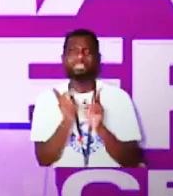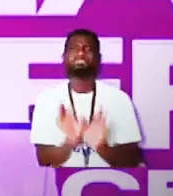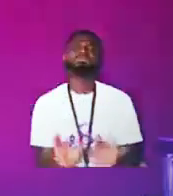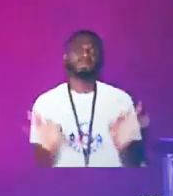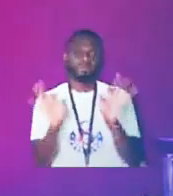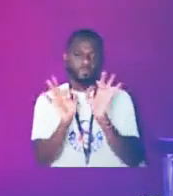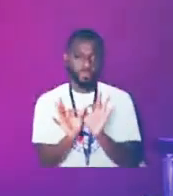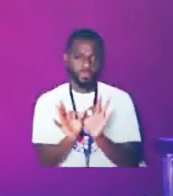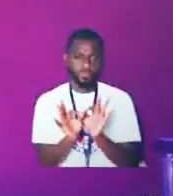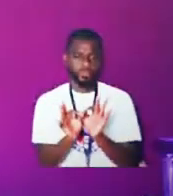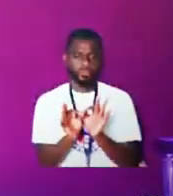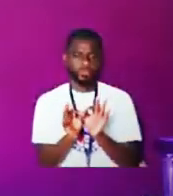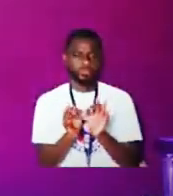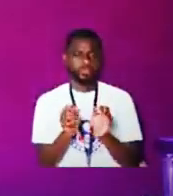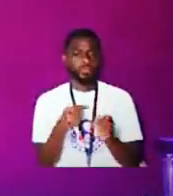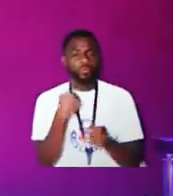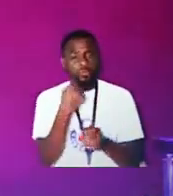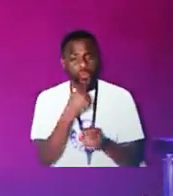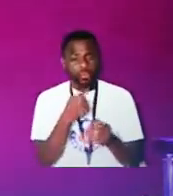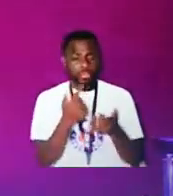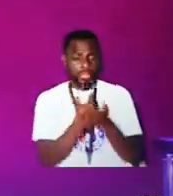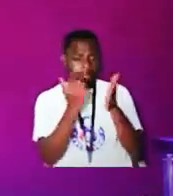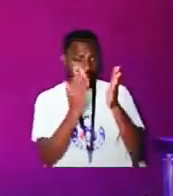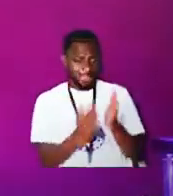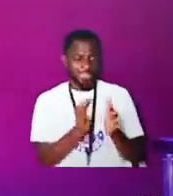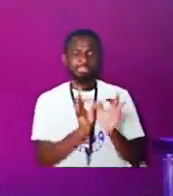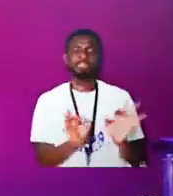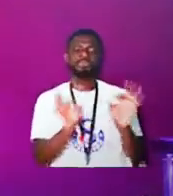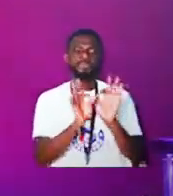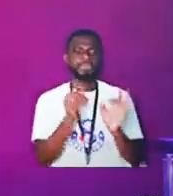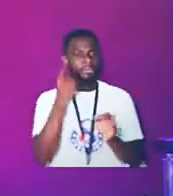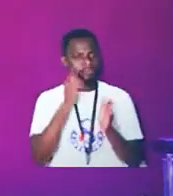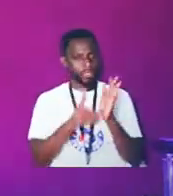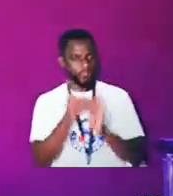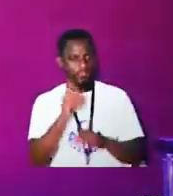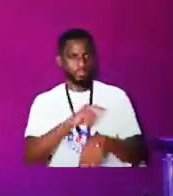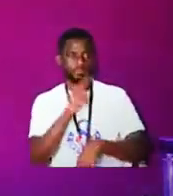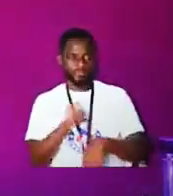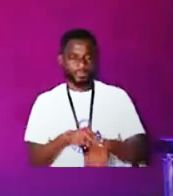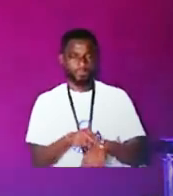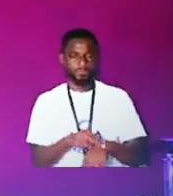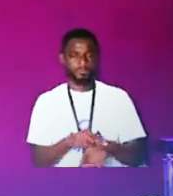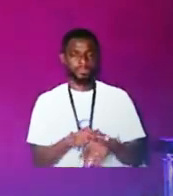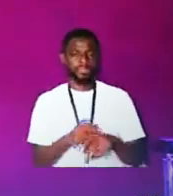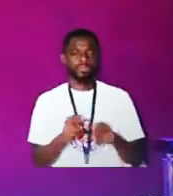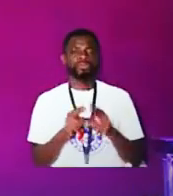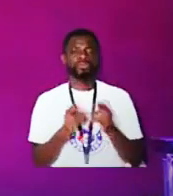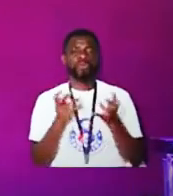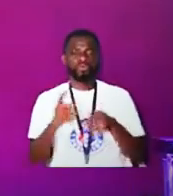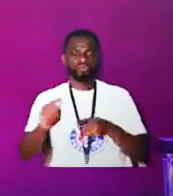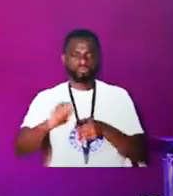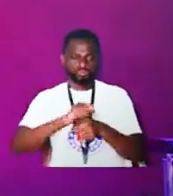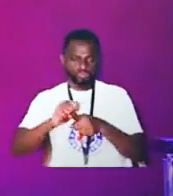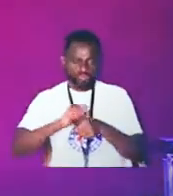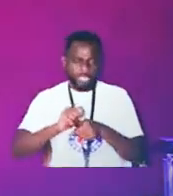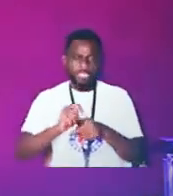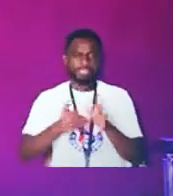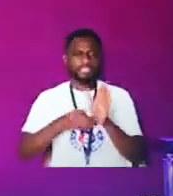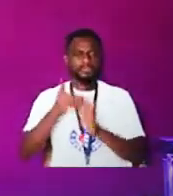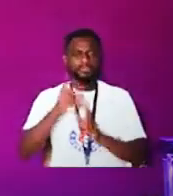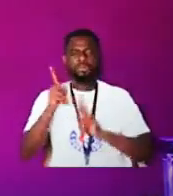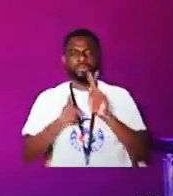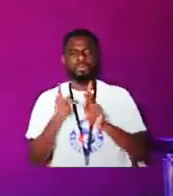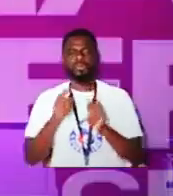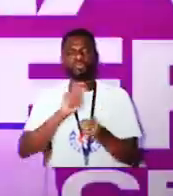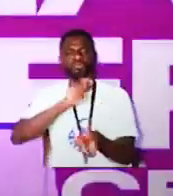Who a Ghanaian is very important for the development of this nation. So we want to raise a people who will change